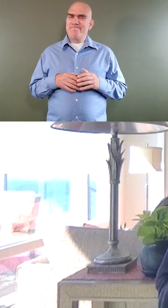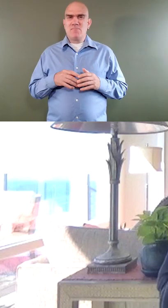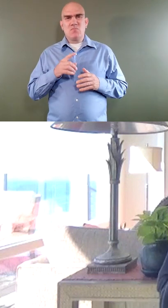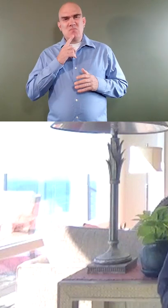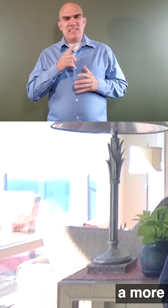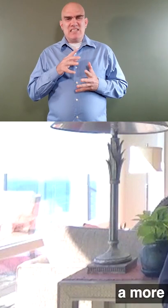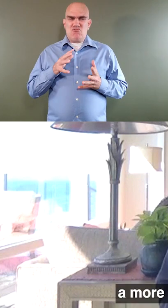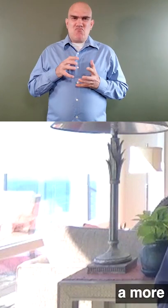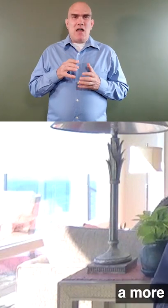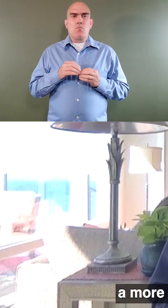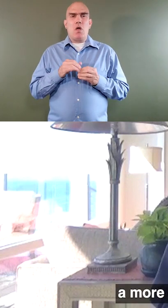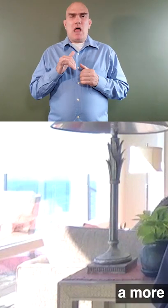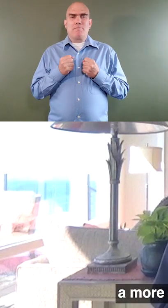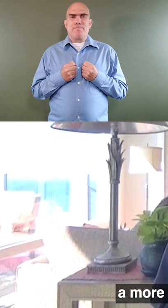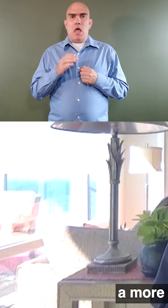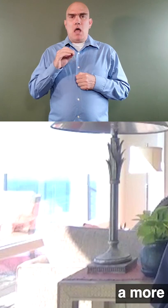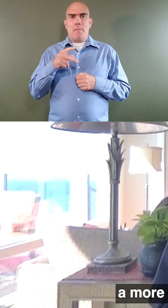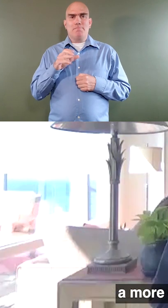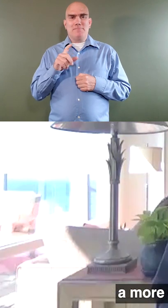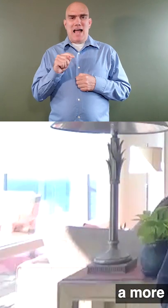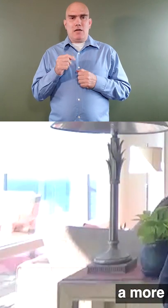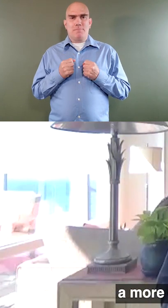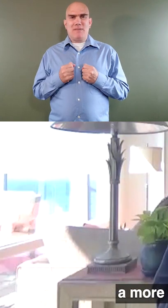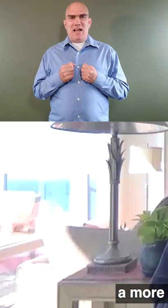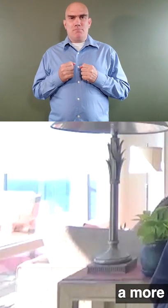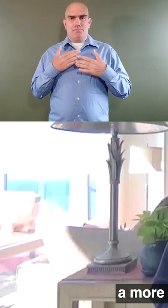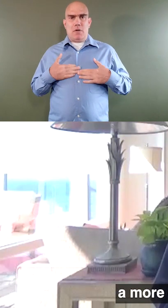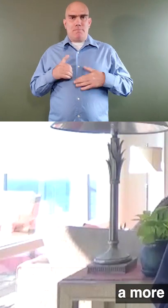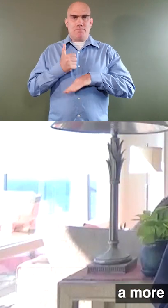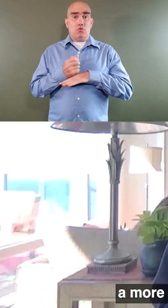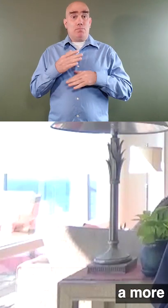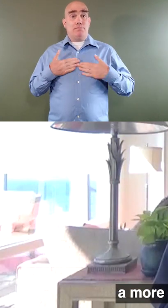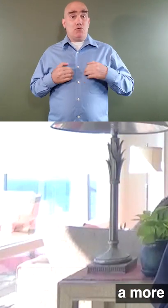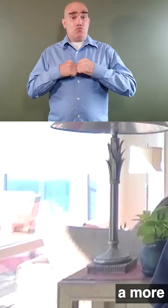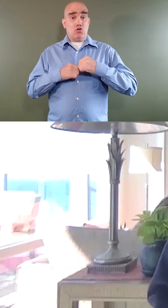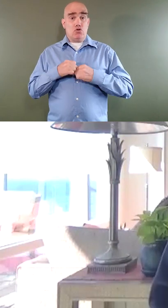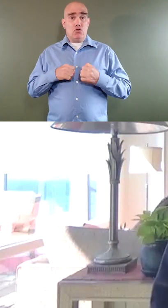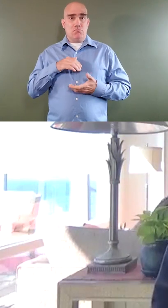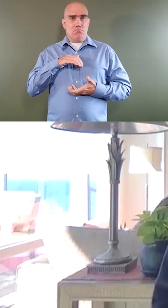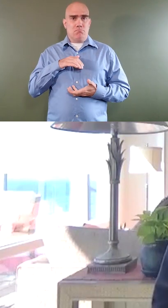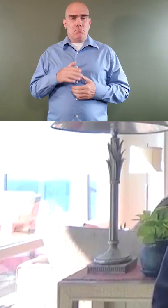contracted isn't the right word, a more compact posture or body structure.